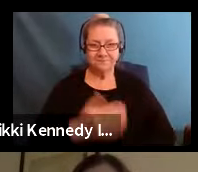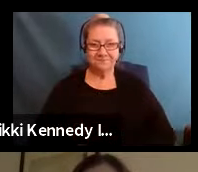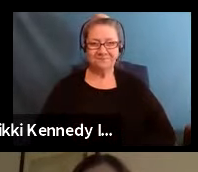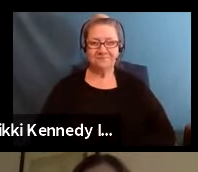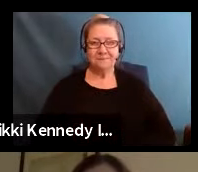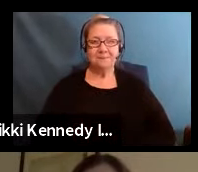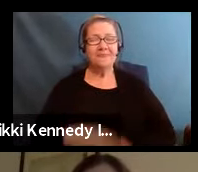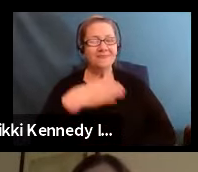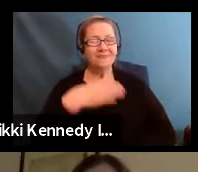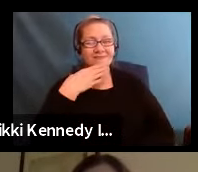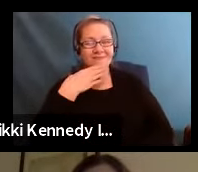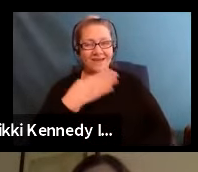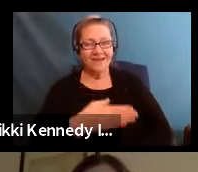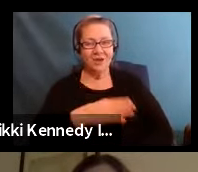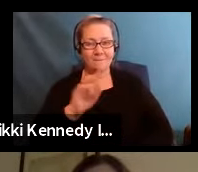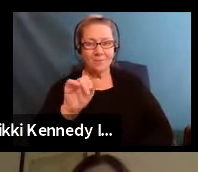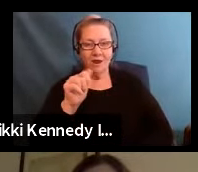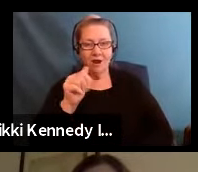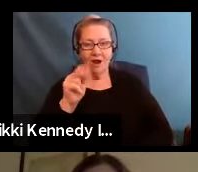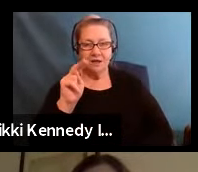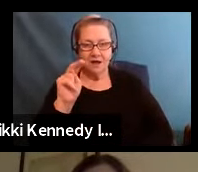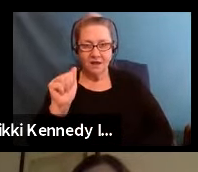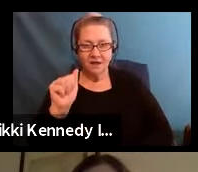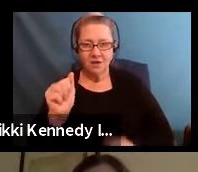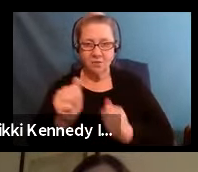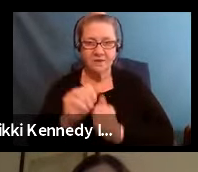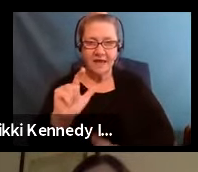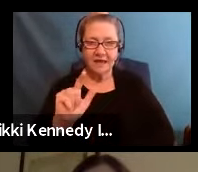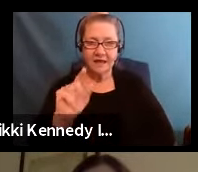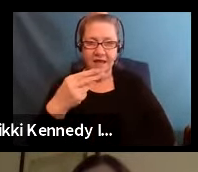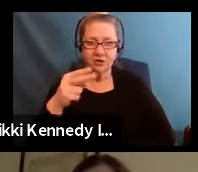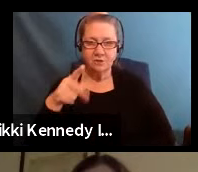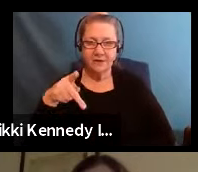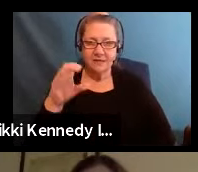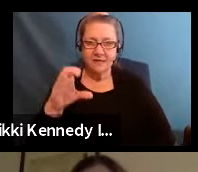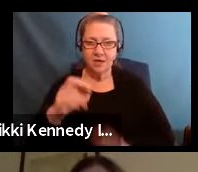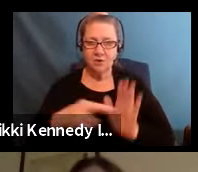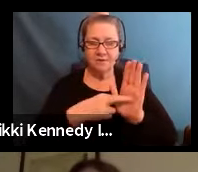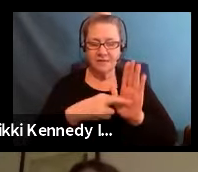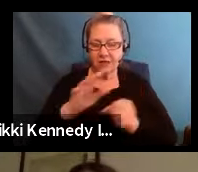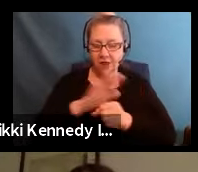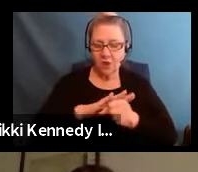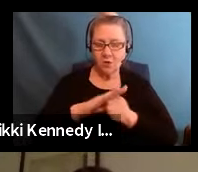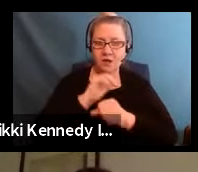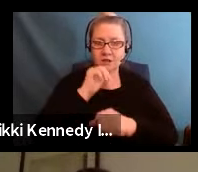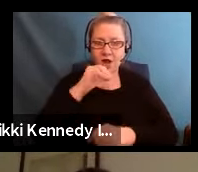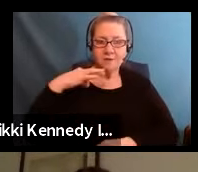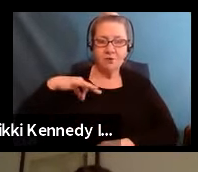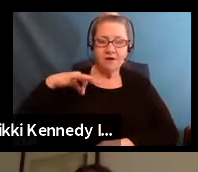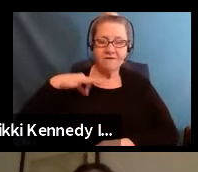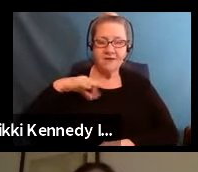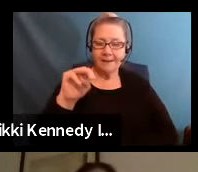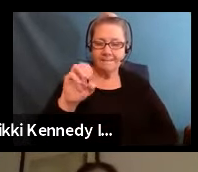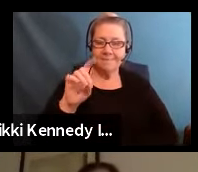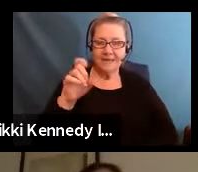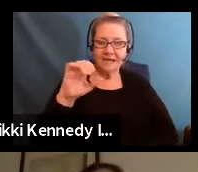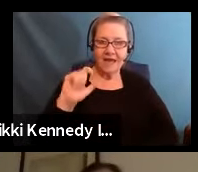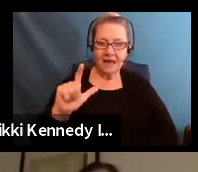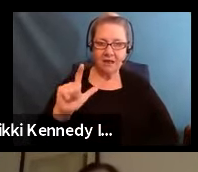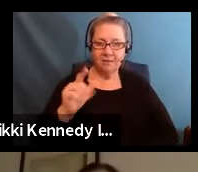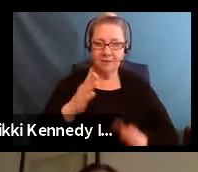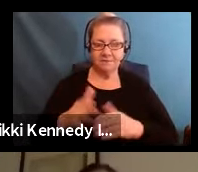Sure, thank you. Brianna with LHCC, representing the local nonprofit Medi-Cal Health Plan. So I think